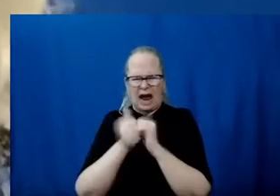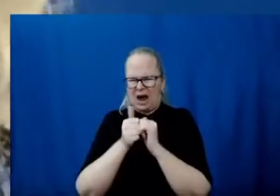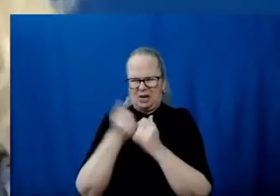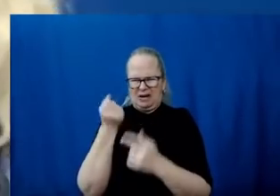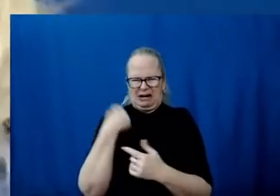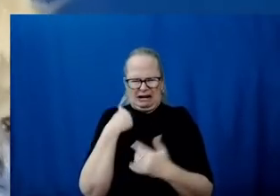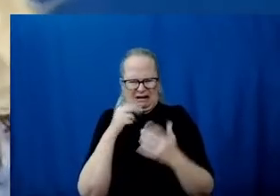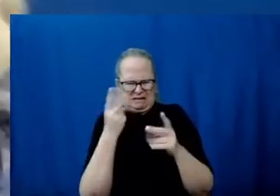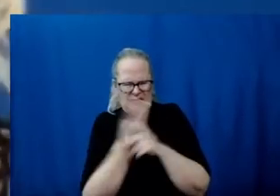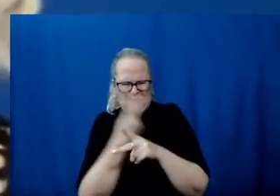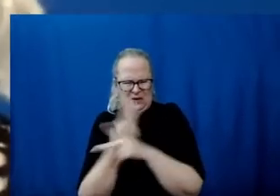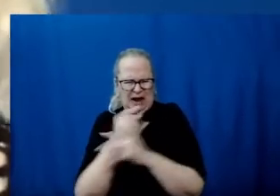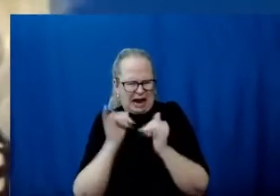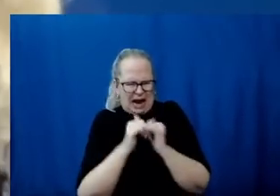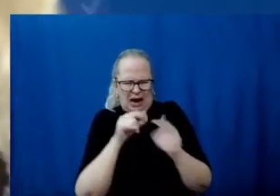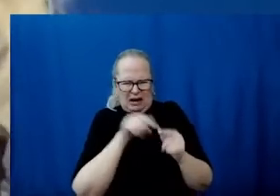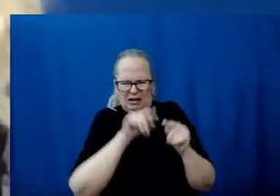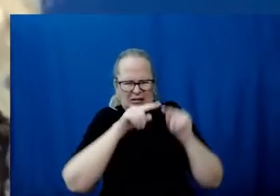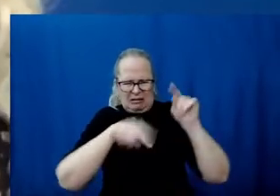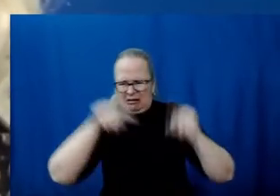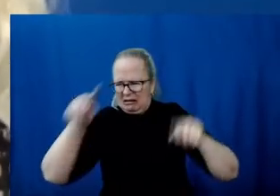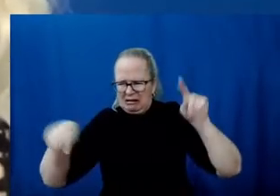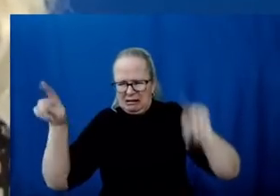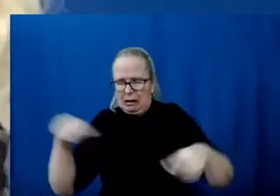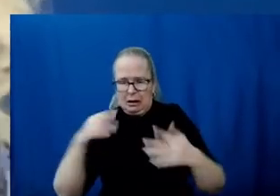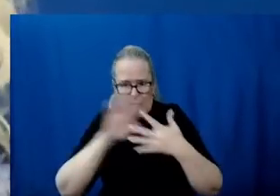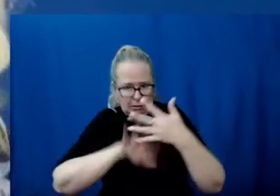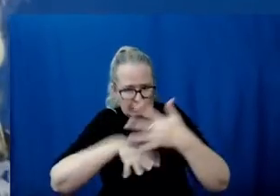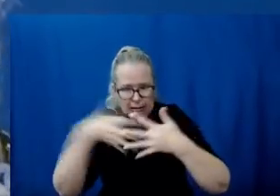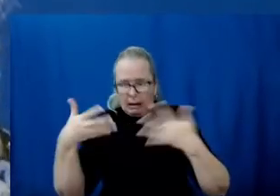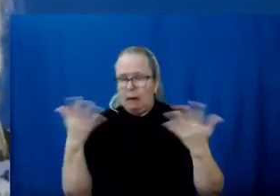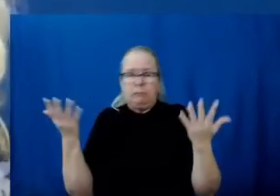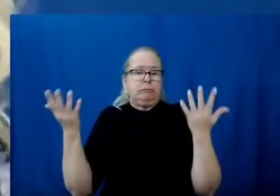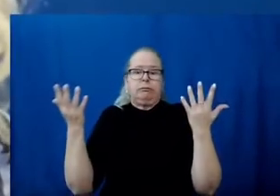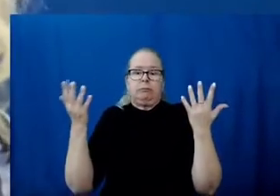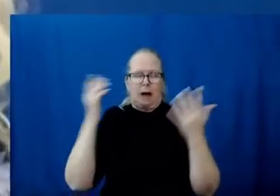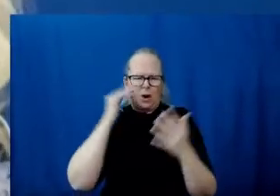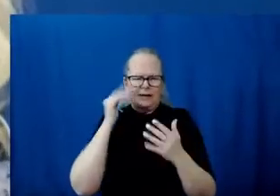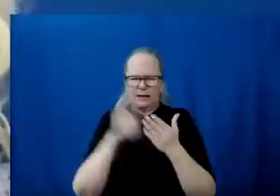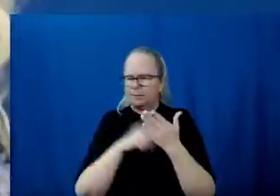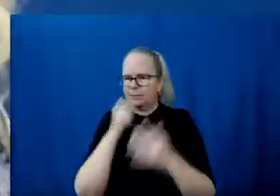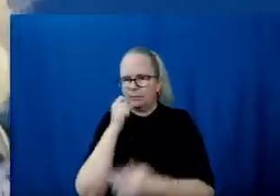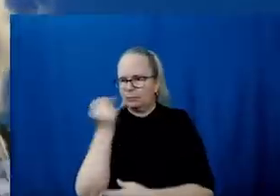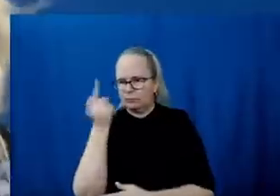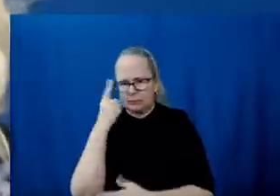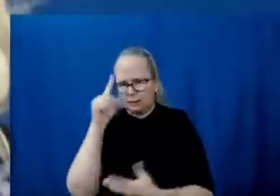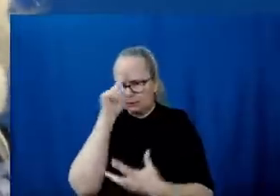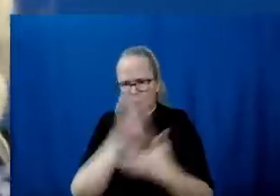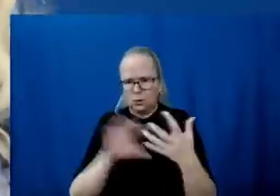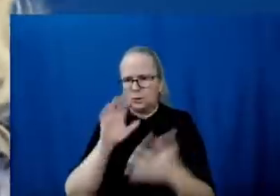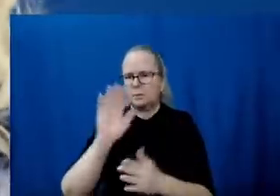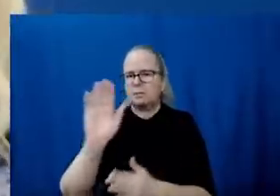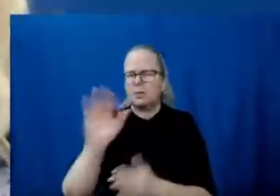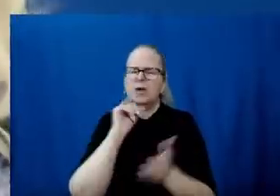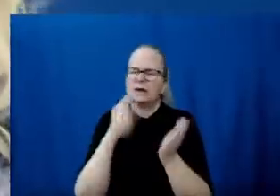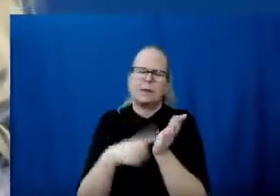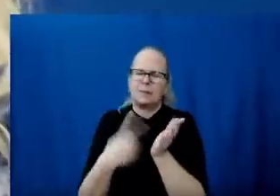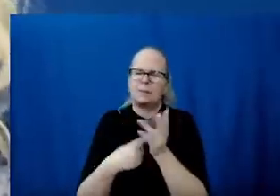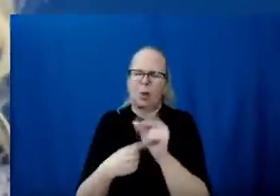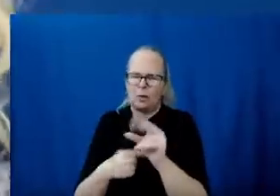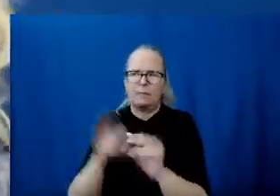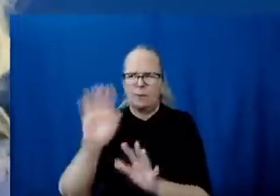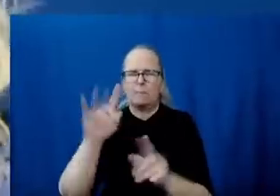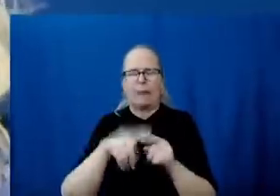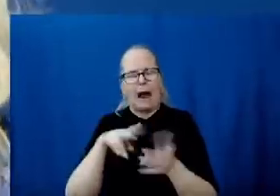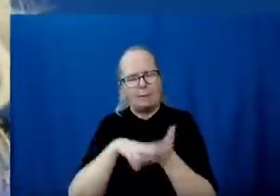to understand what the fancy little points on all of the various graphs are, because I know that sometimes I get confused. Not sometimes, all the time. Let's be honest,